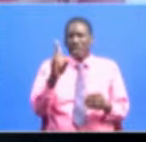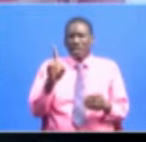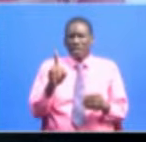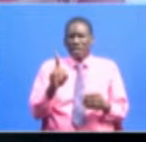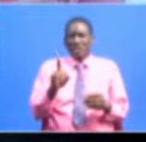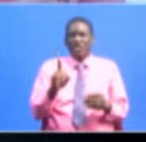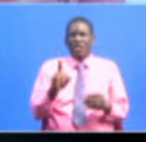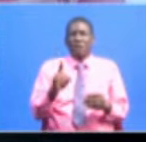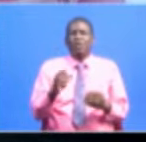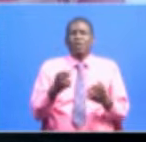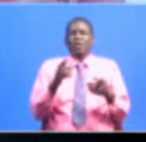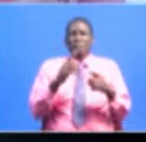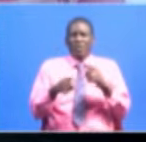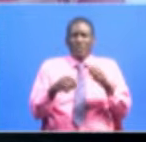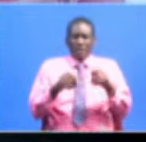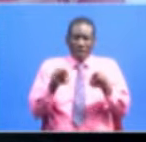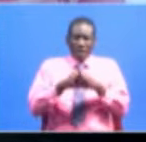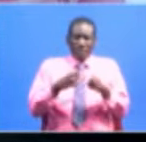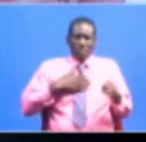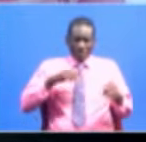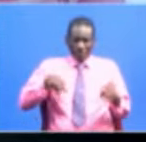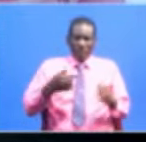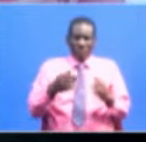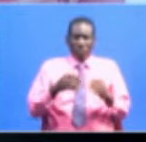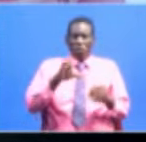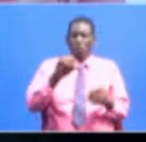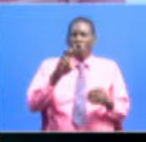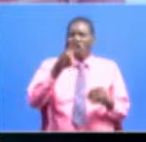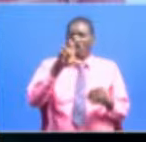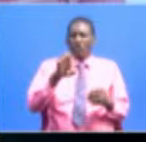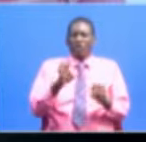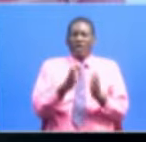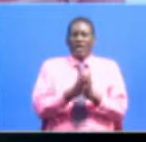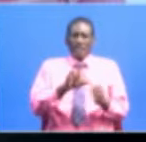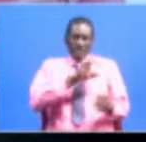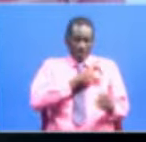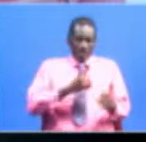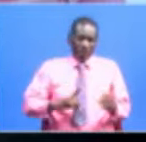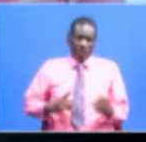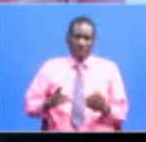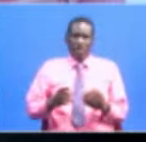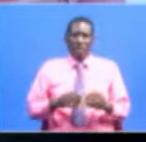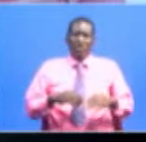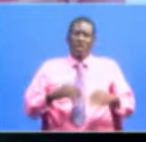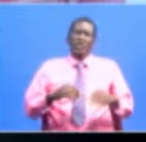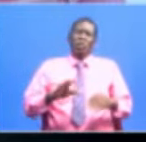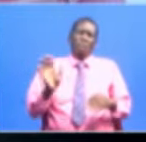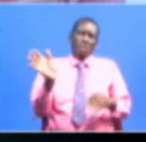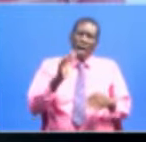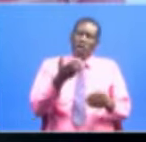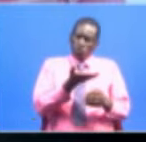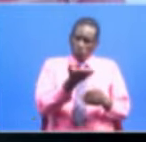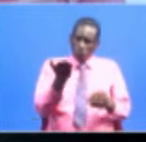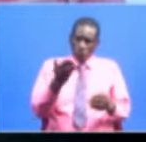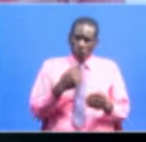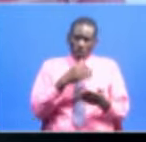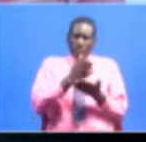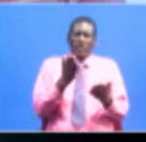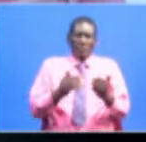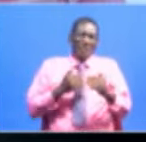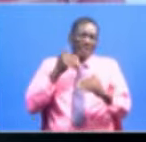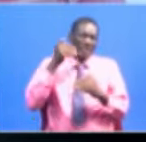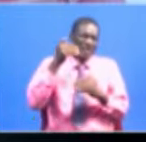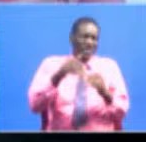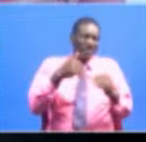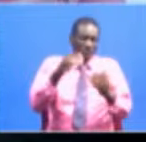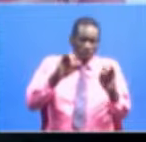close. But even as myself, Olive Burrows, and David Agundwa bid you a good night, there is something coming up on the other side